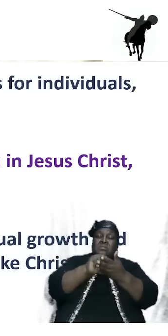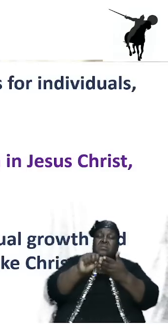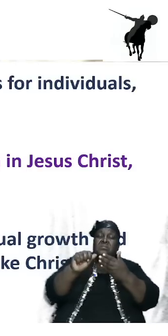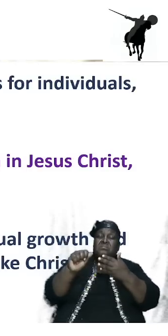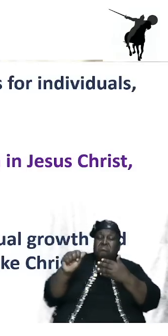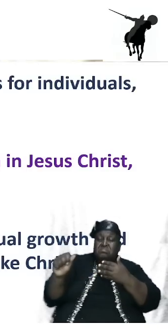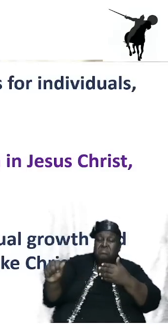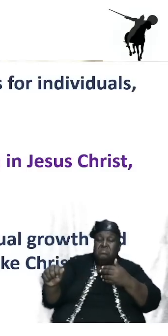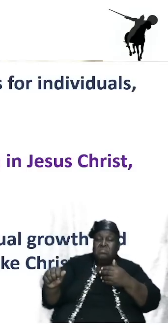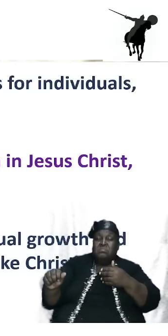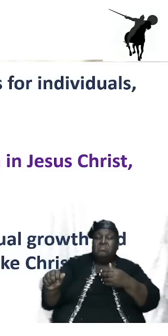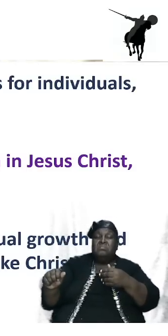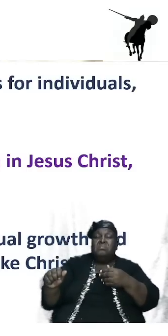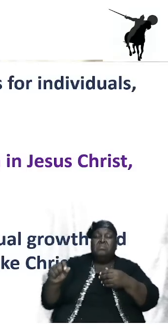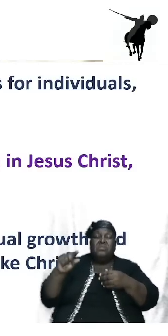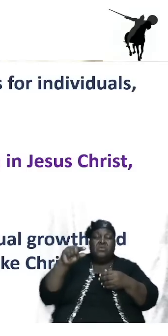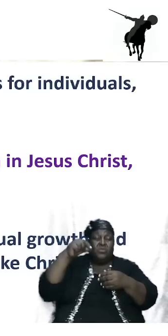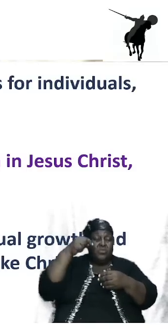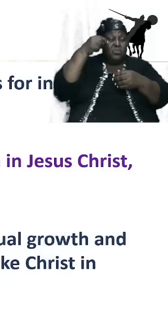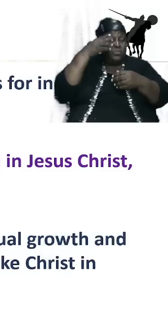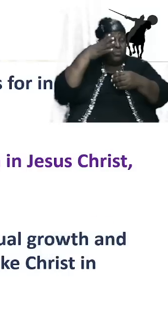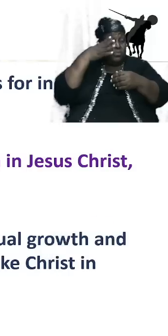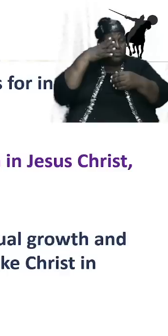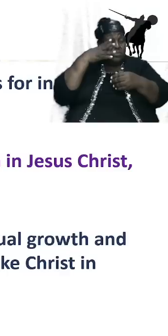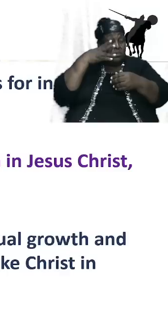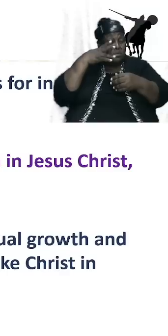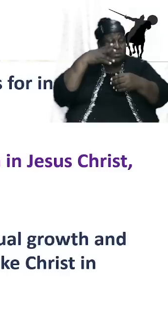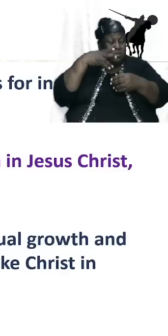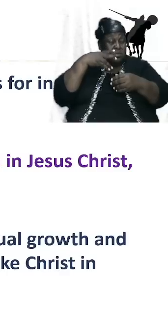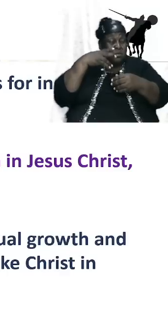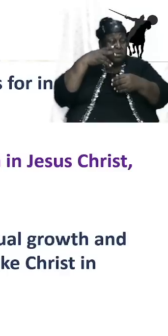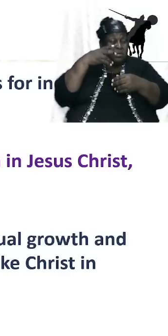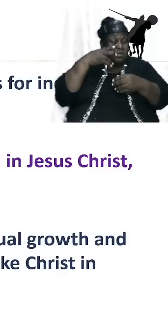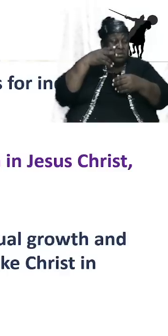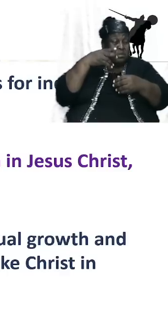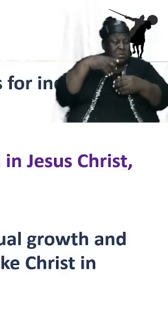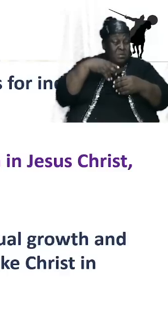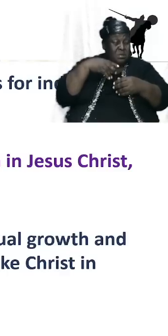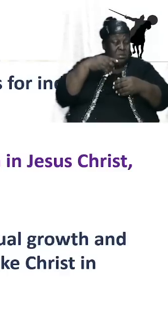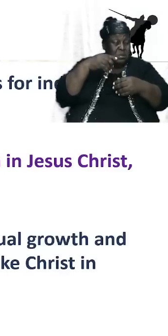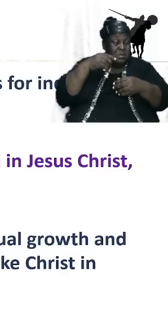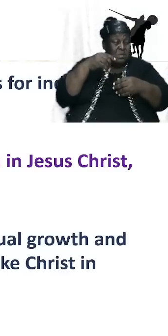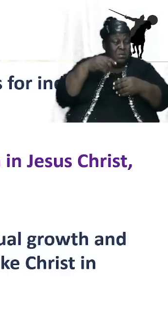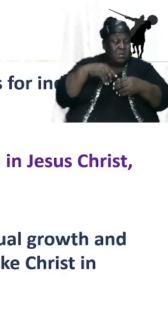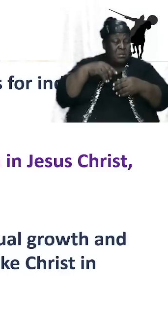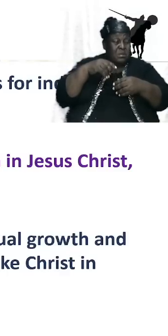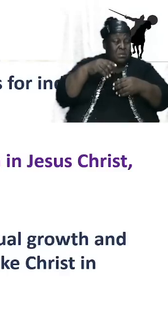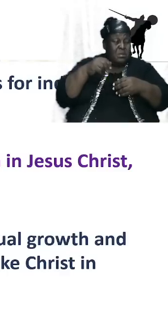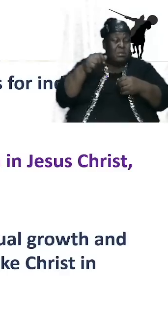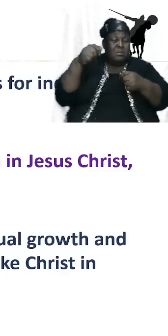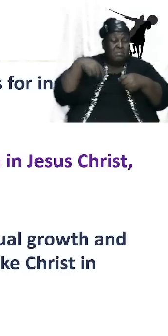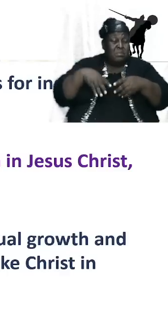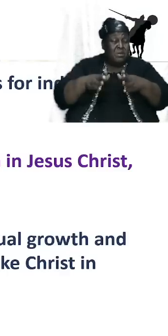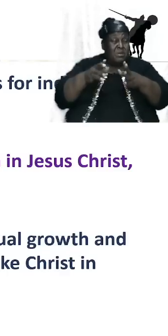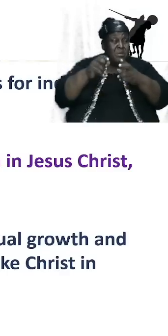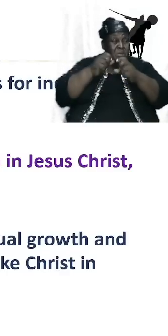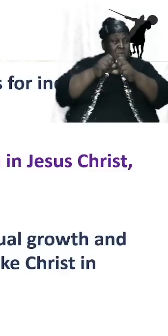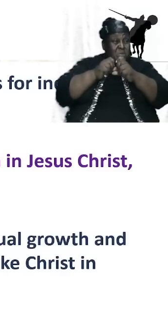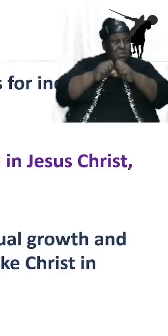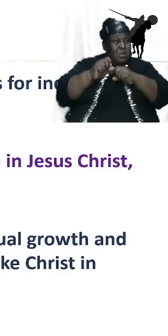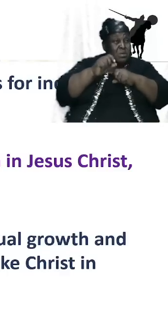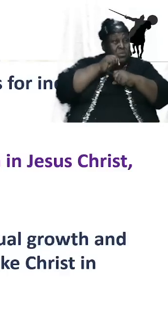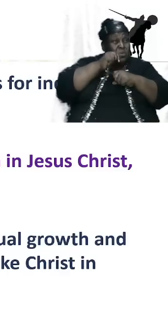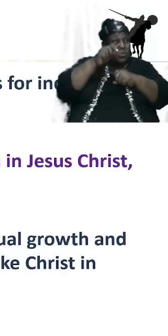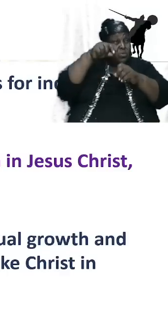doctrine produces growth, spiritual growth and maturity. That's how you know the doctrine is sound, because you're not going down,